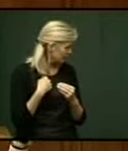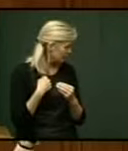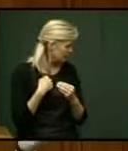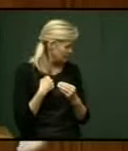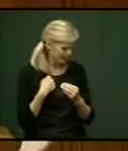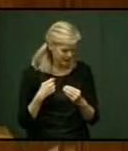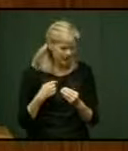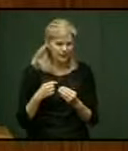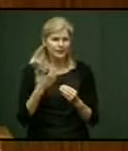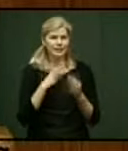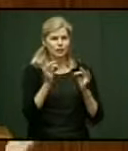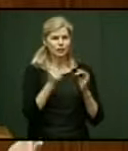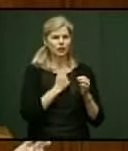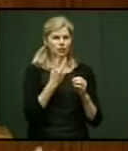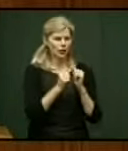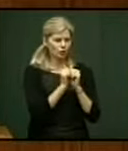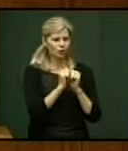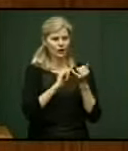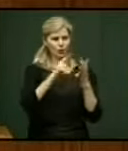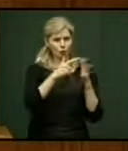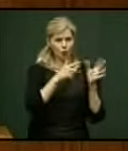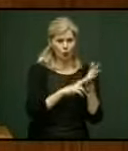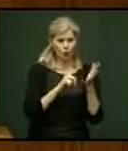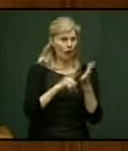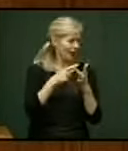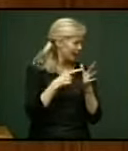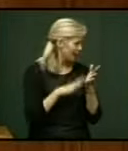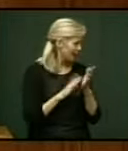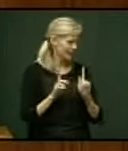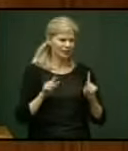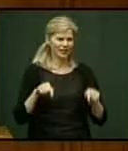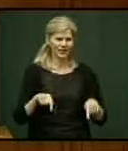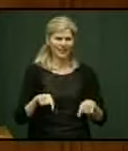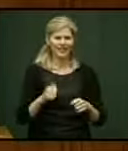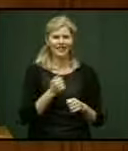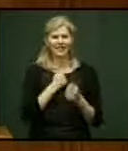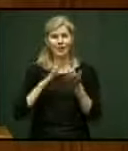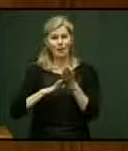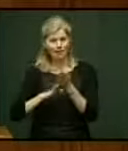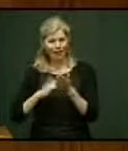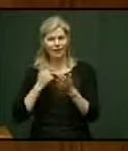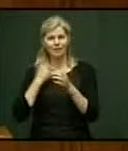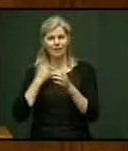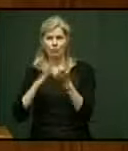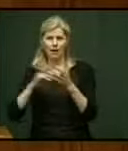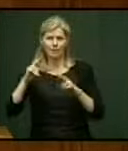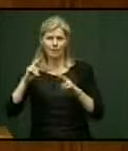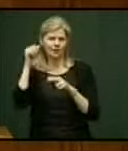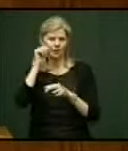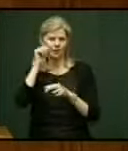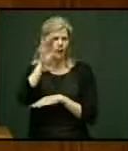Sean and Liam, who are here today. To my mother, Pauline, and to my grandparents, who are watching from